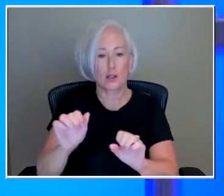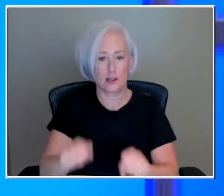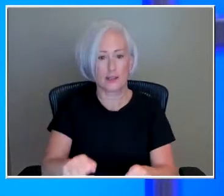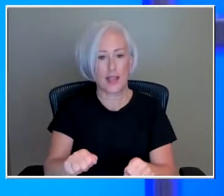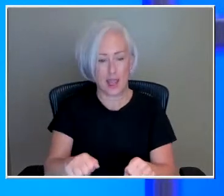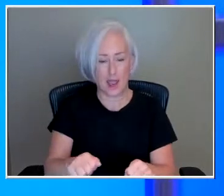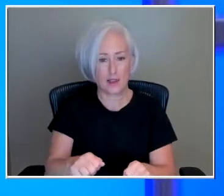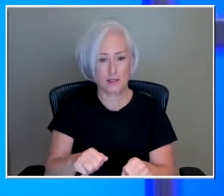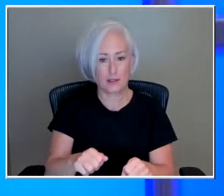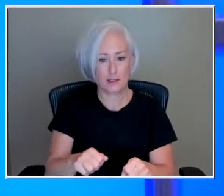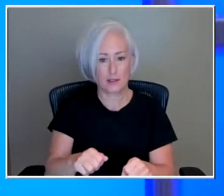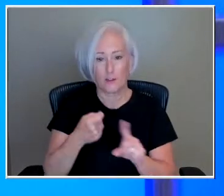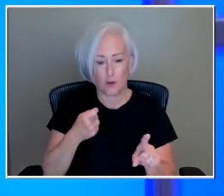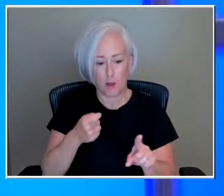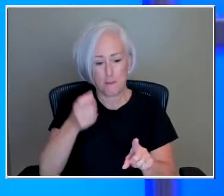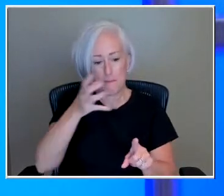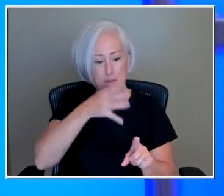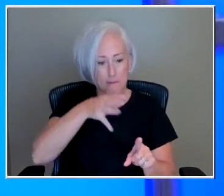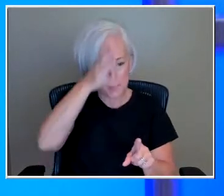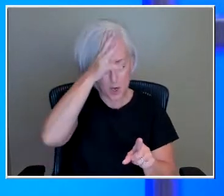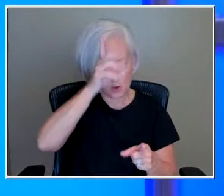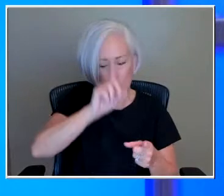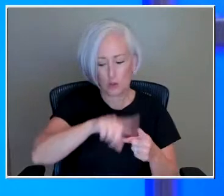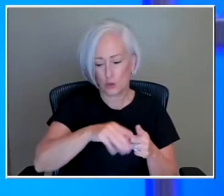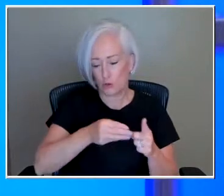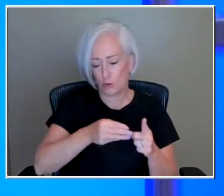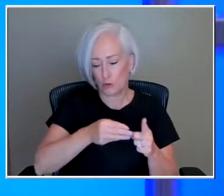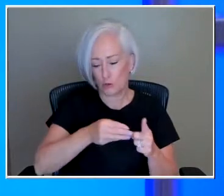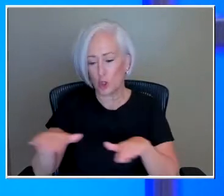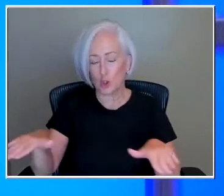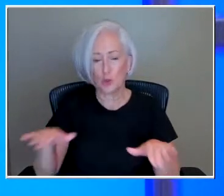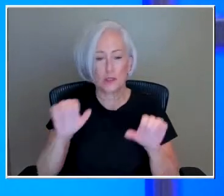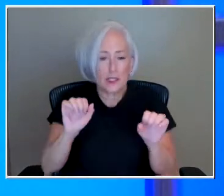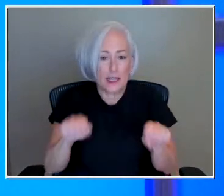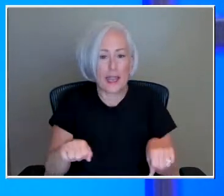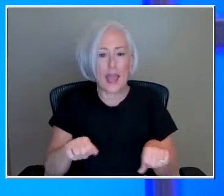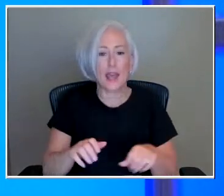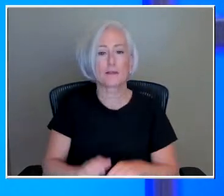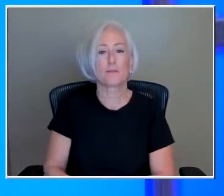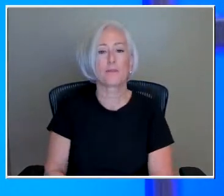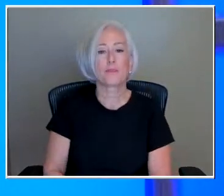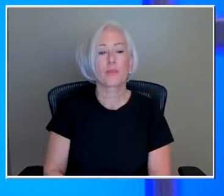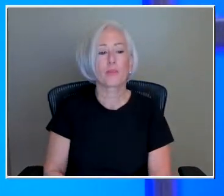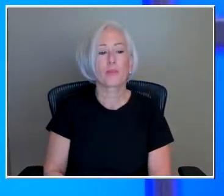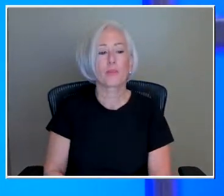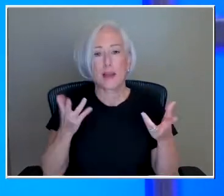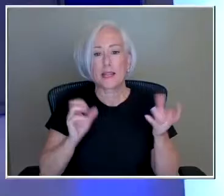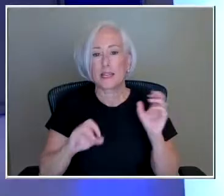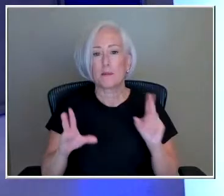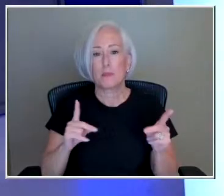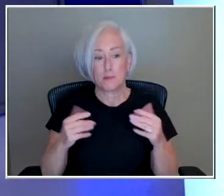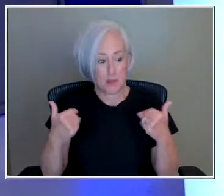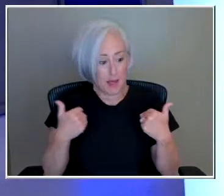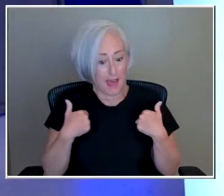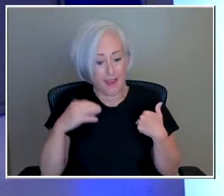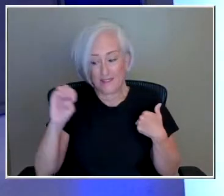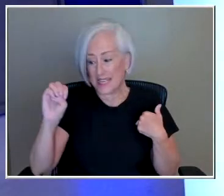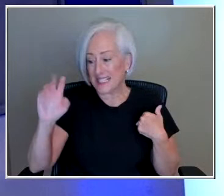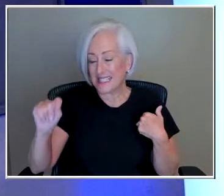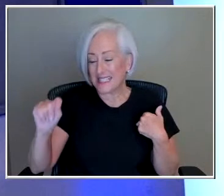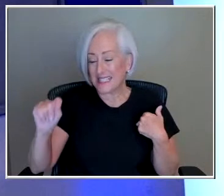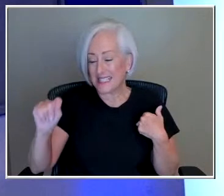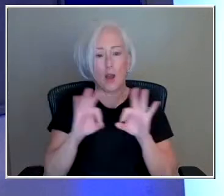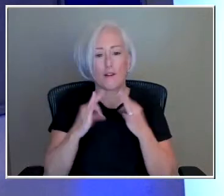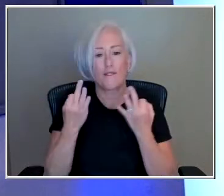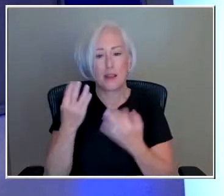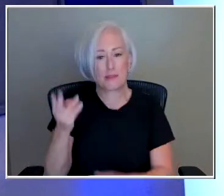from parents to children. But there are also many people who have it who don't have a known family history. So Becca has a family